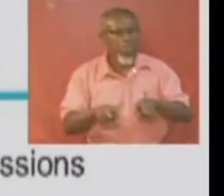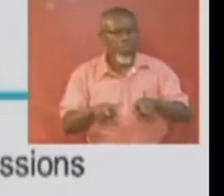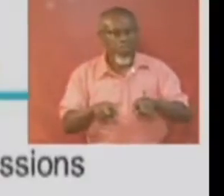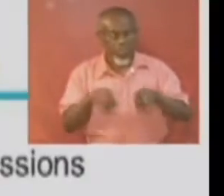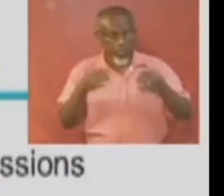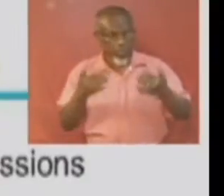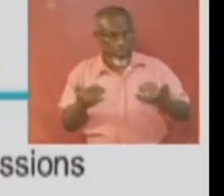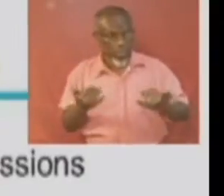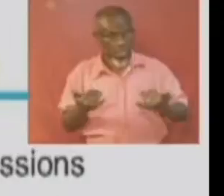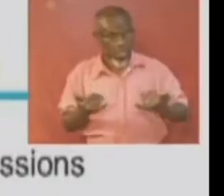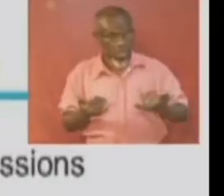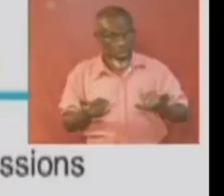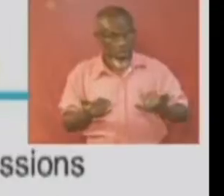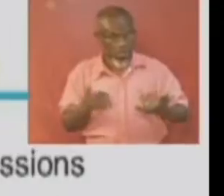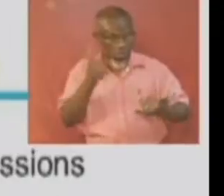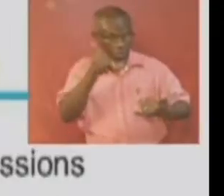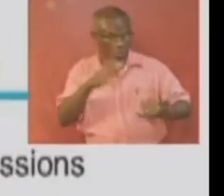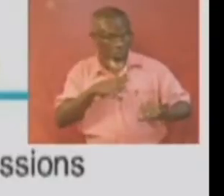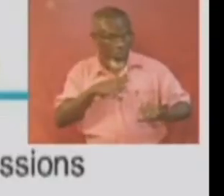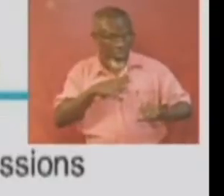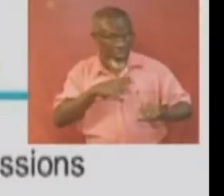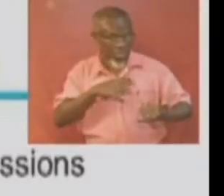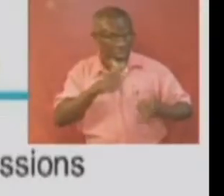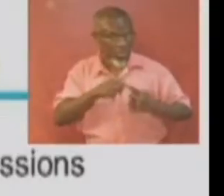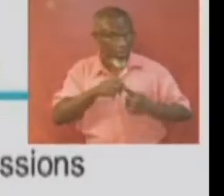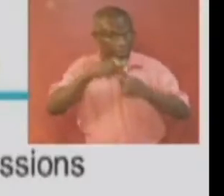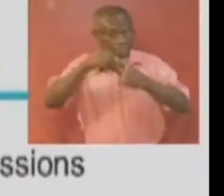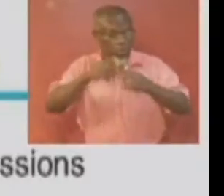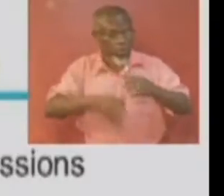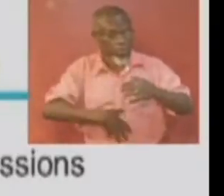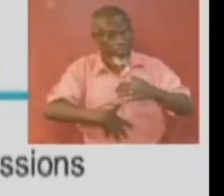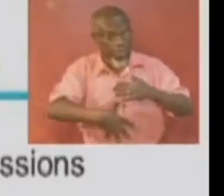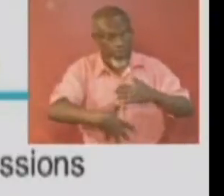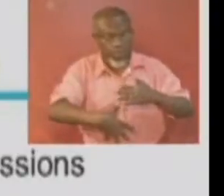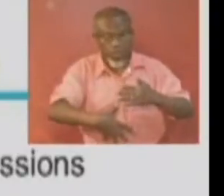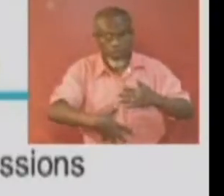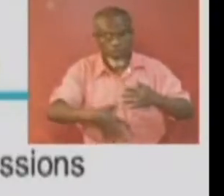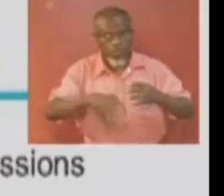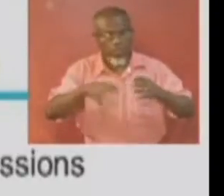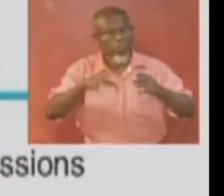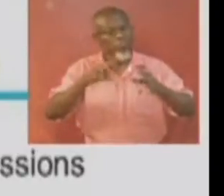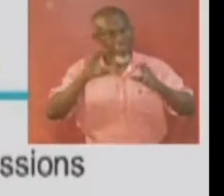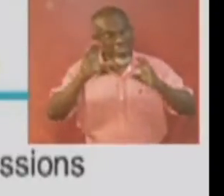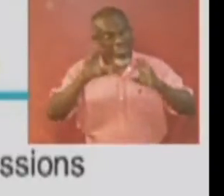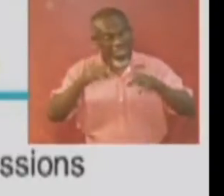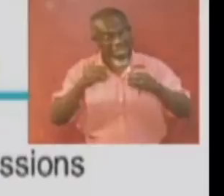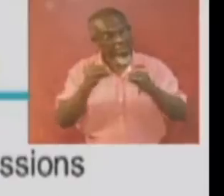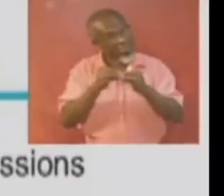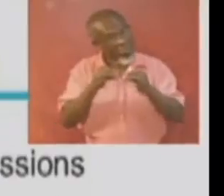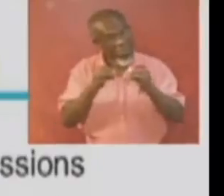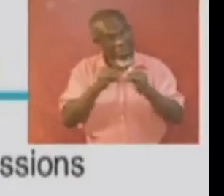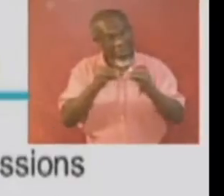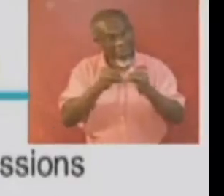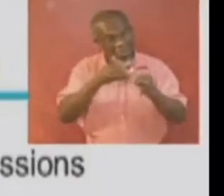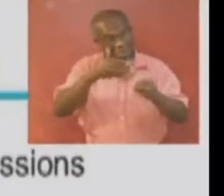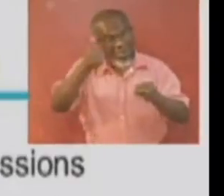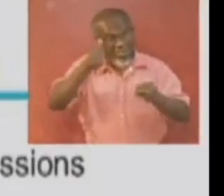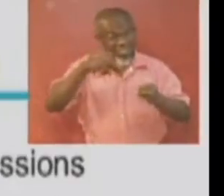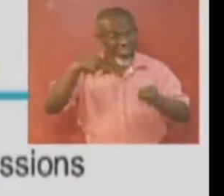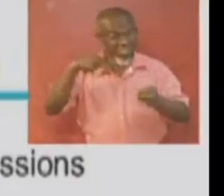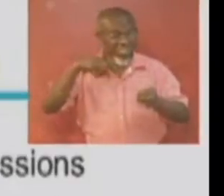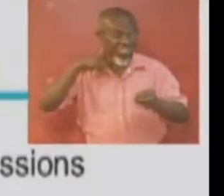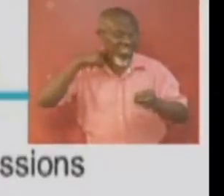Now, our women, and especially our pregnant women, are at higher risk of the stresses involved. Anxiety, lack